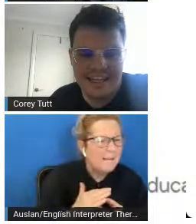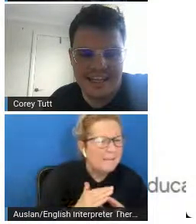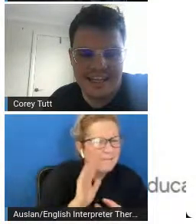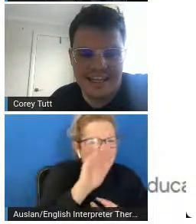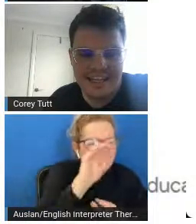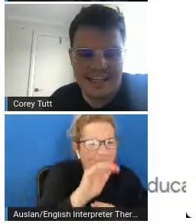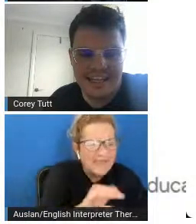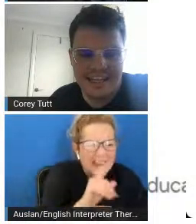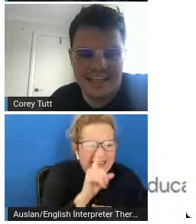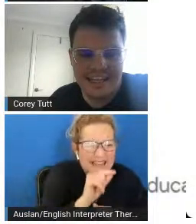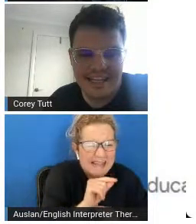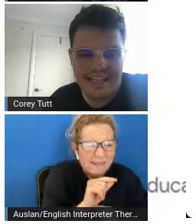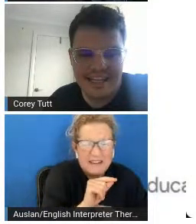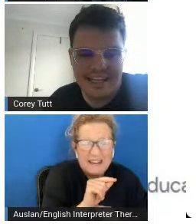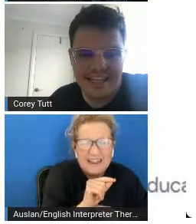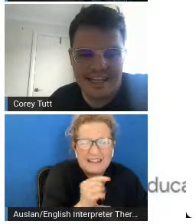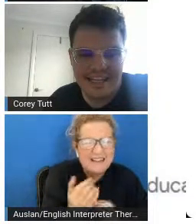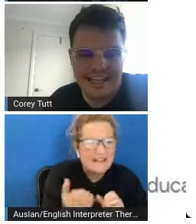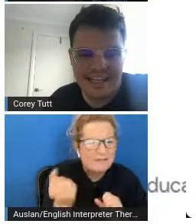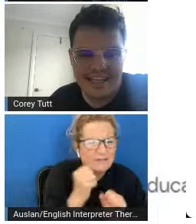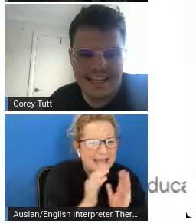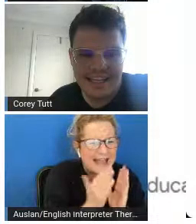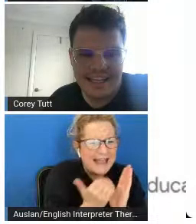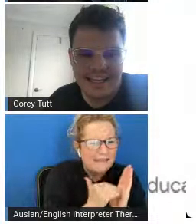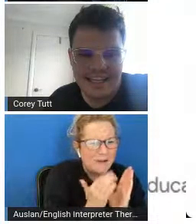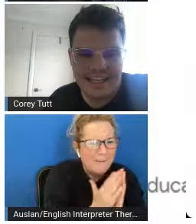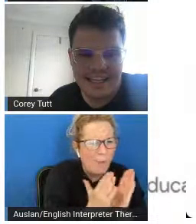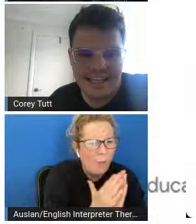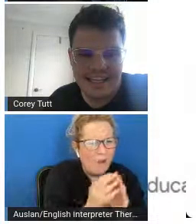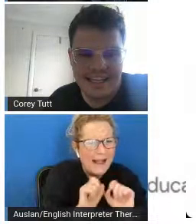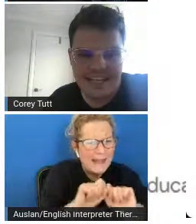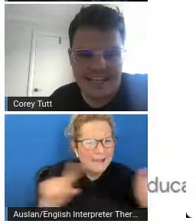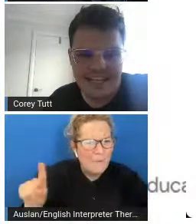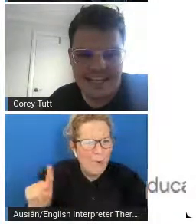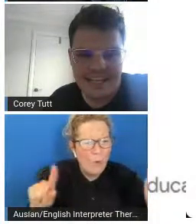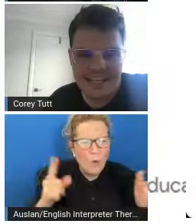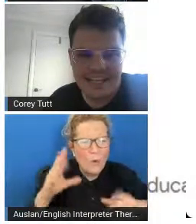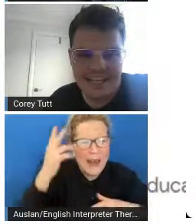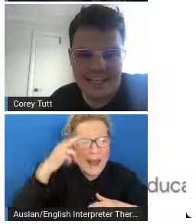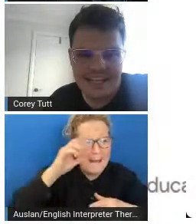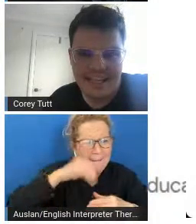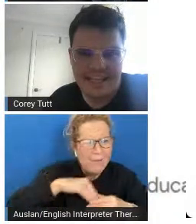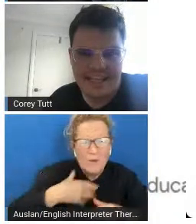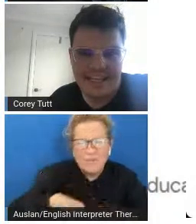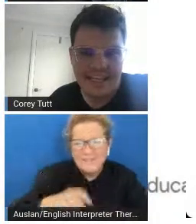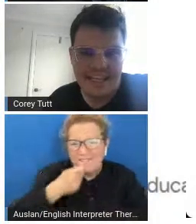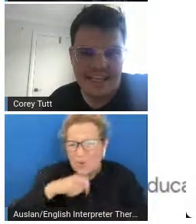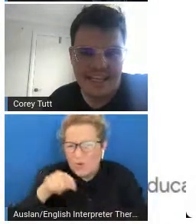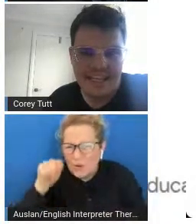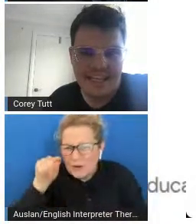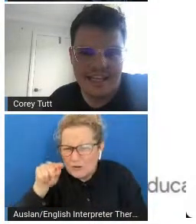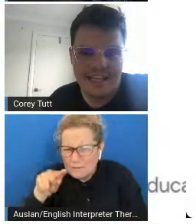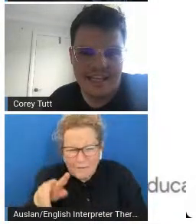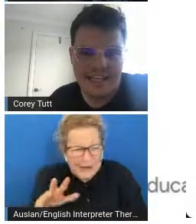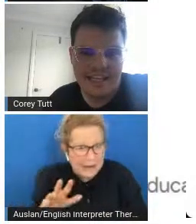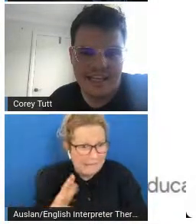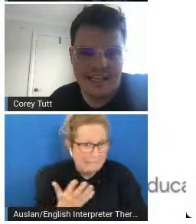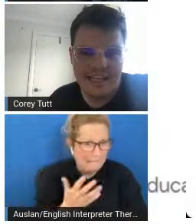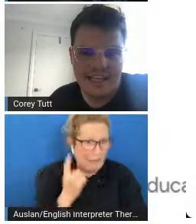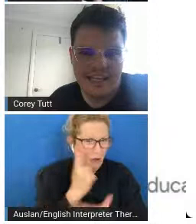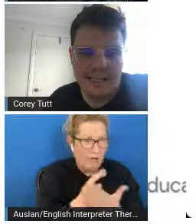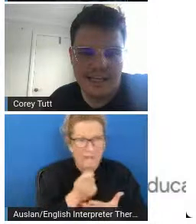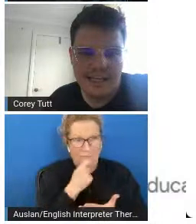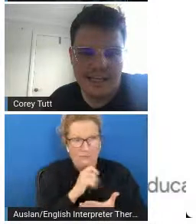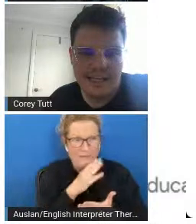get some extra copies and send them out to everyone who entered? Yeah. Is that okay? We'll do that,